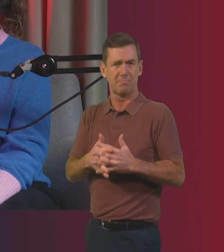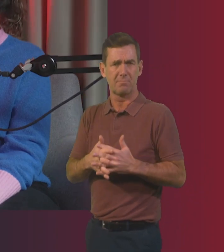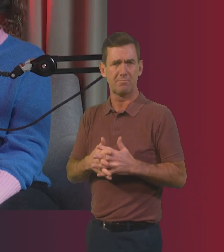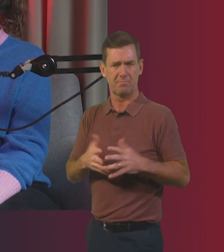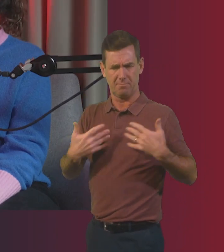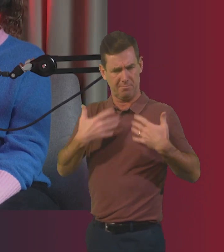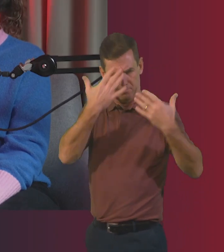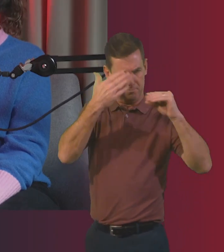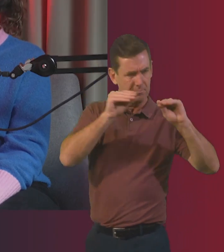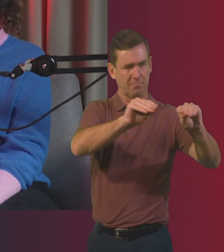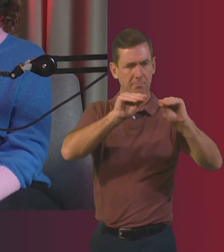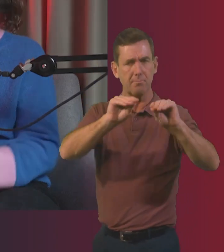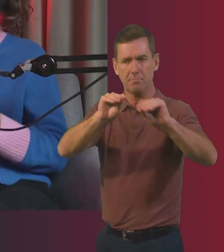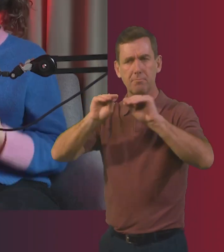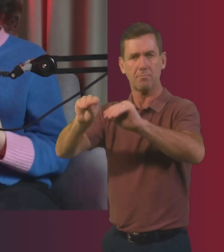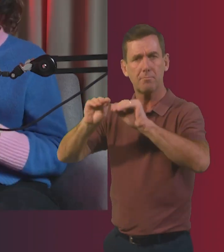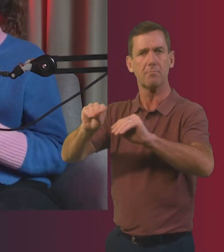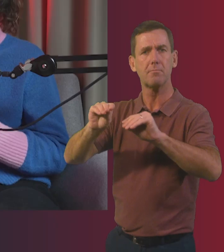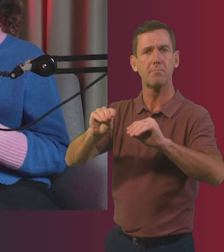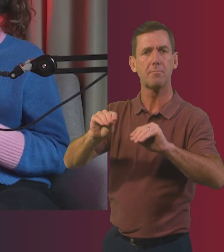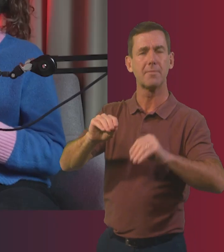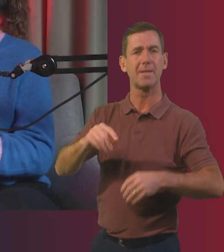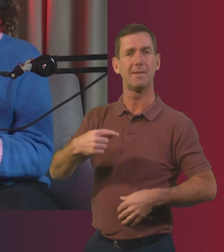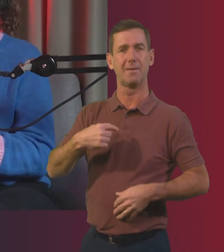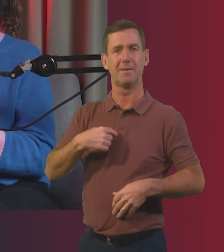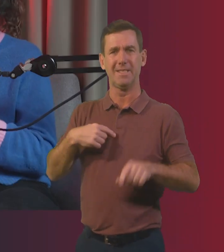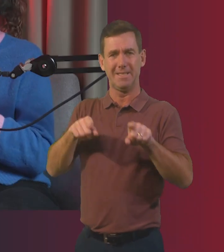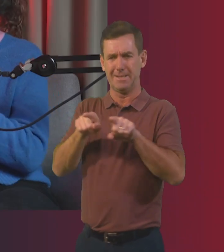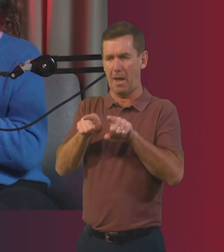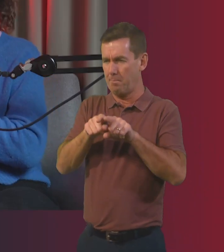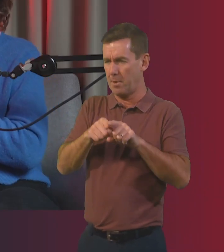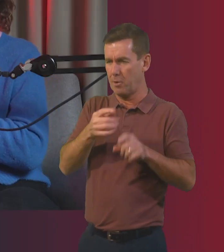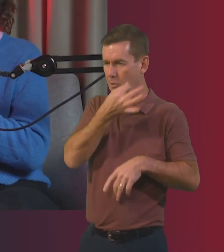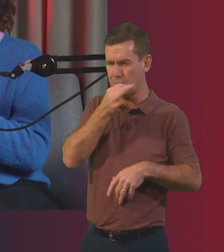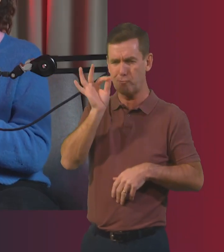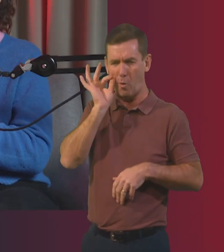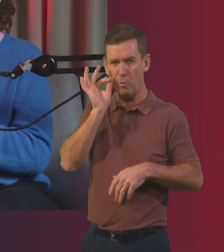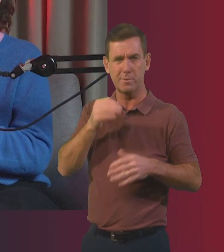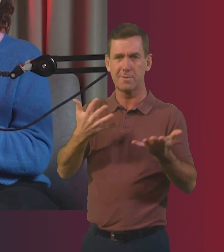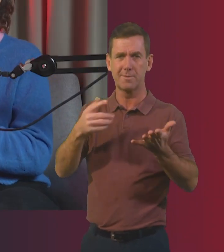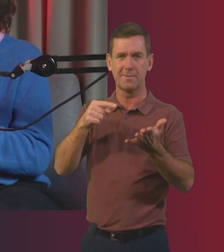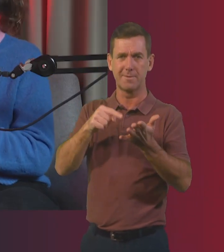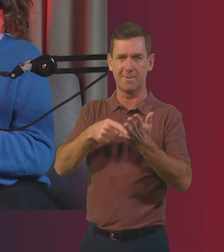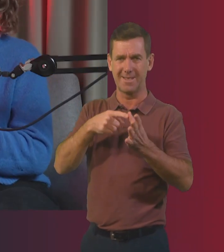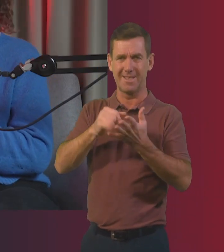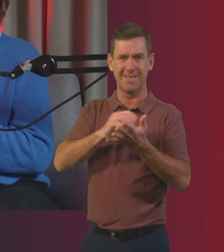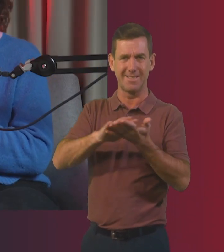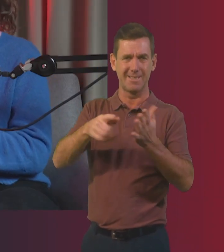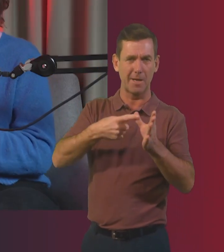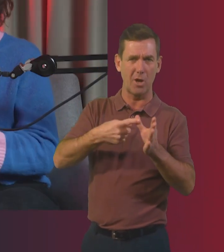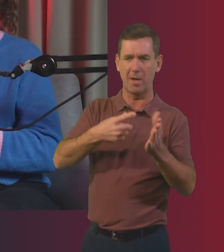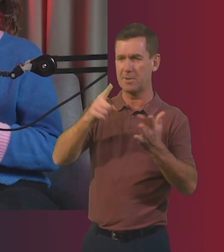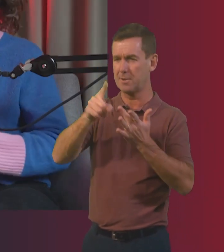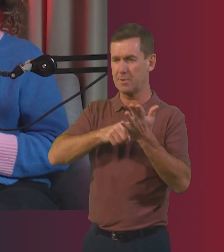educating people very subtly. I'm not the same as someone like Rose or Tasha Guri or Jodie from